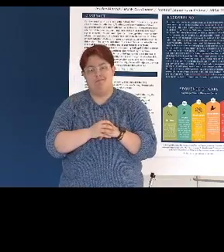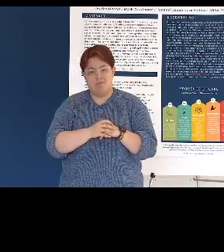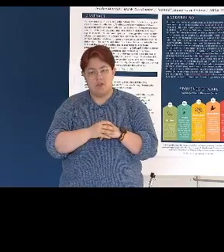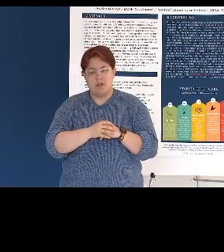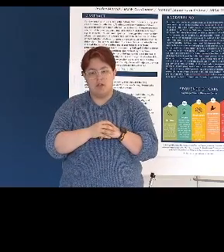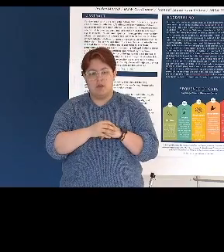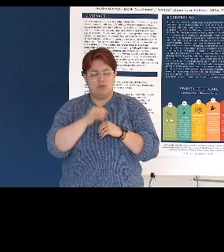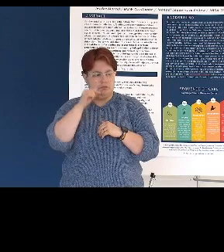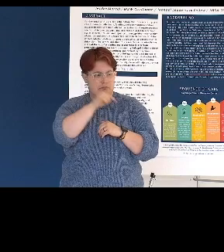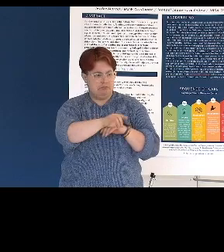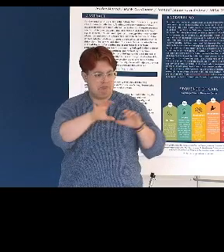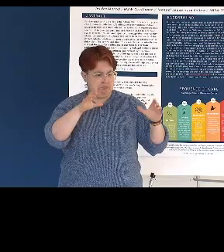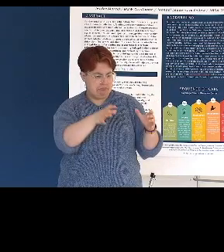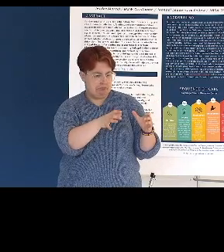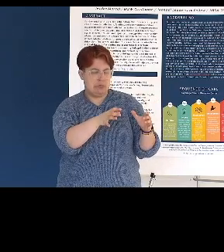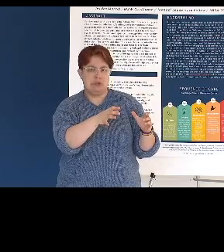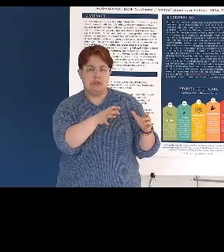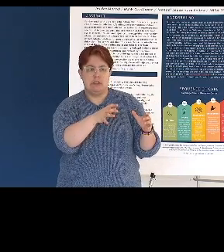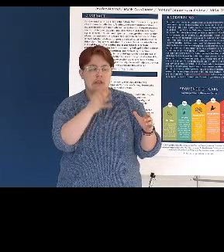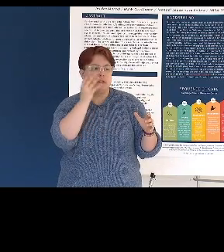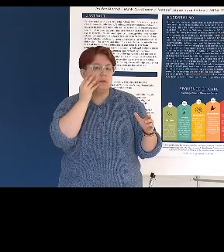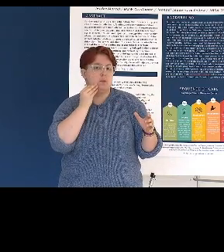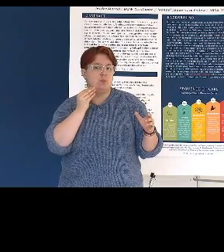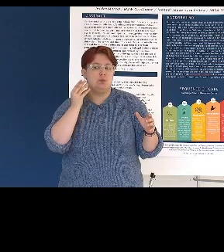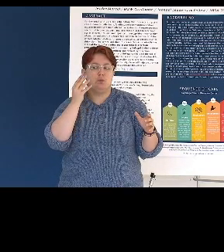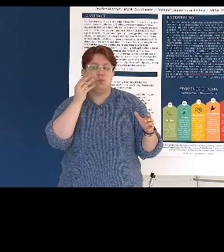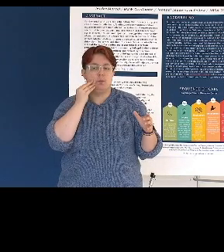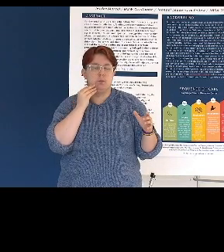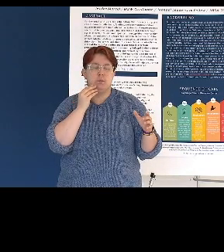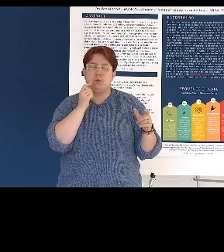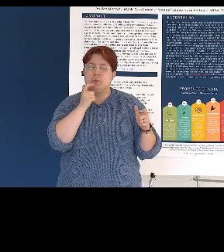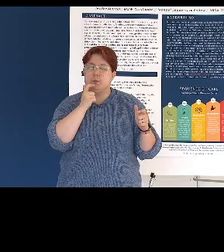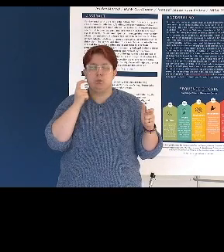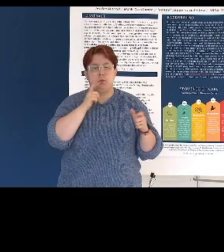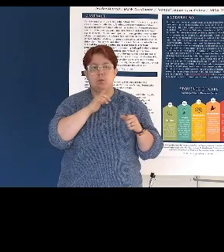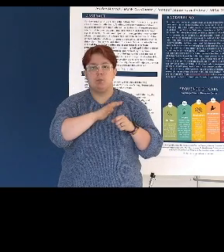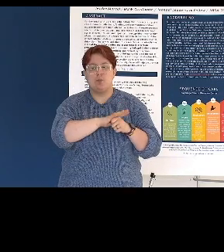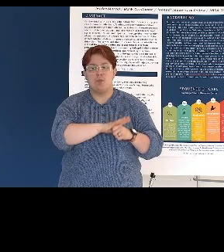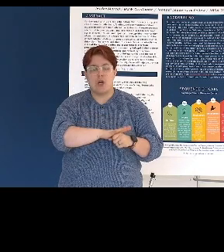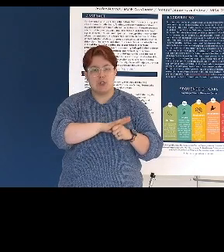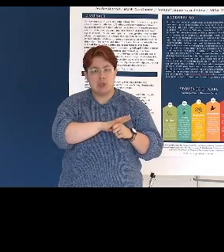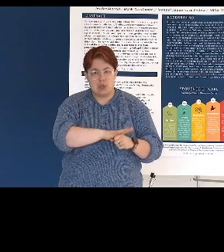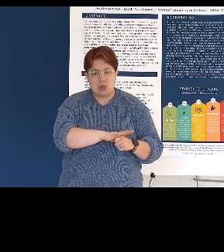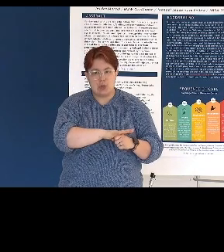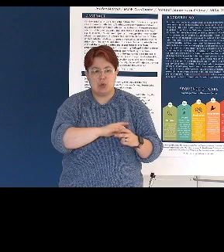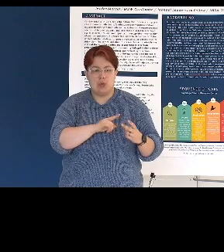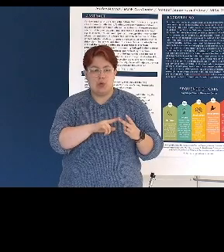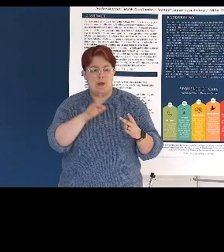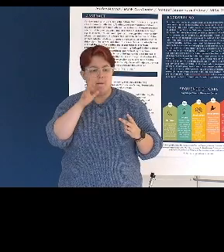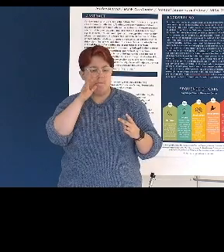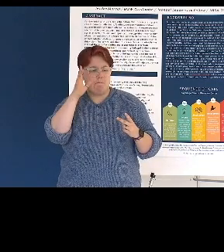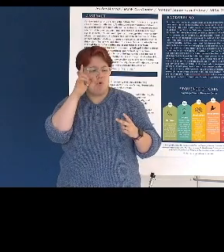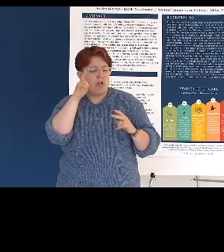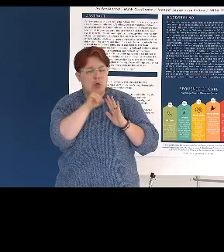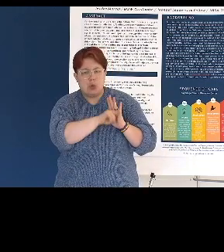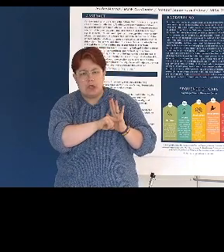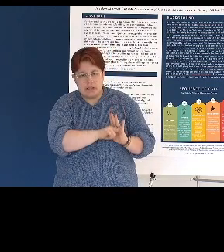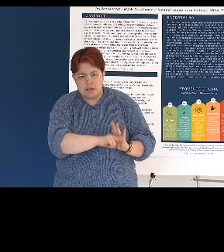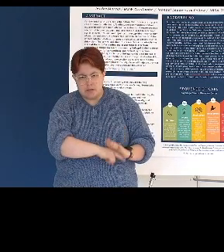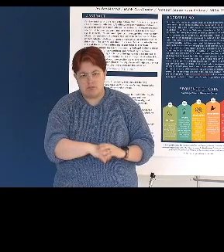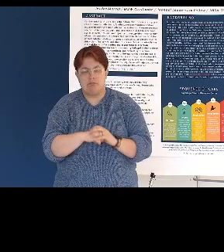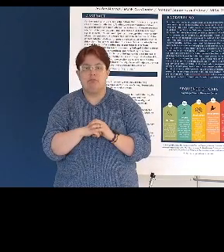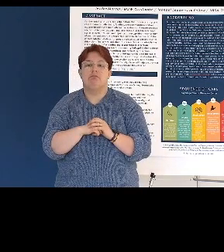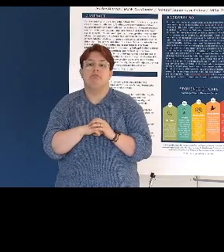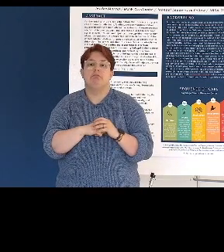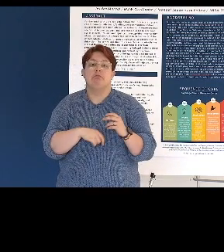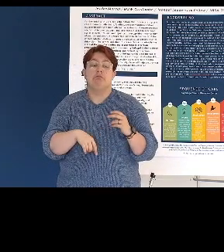these students experience an immense amount of achievement pressure, along with parental criticism.